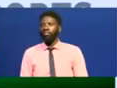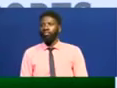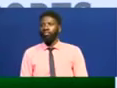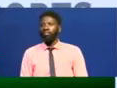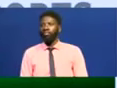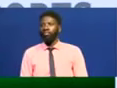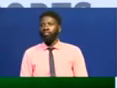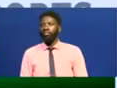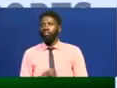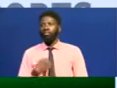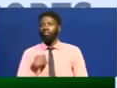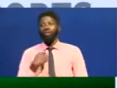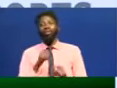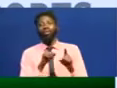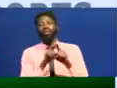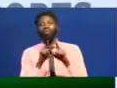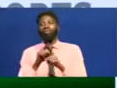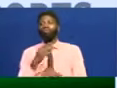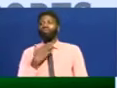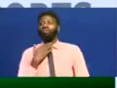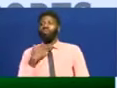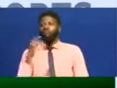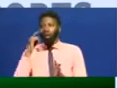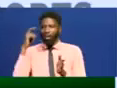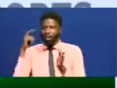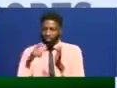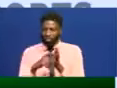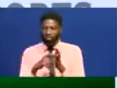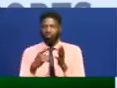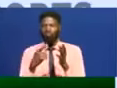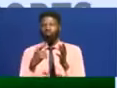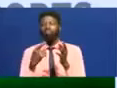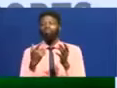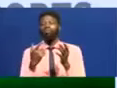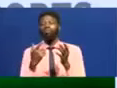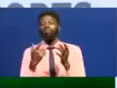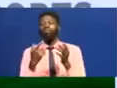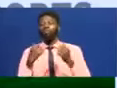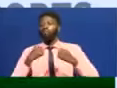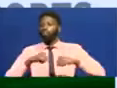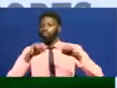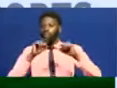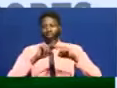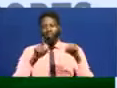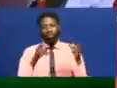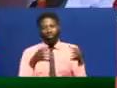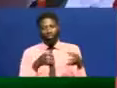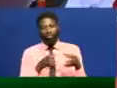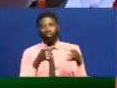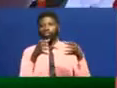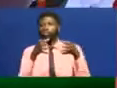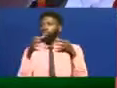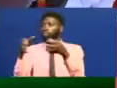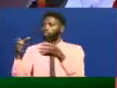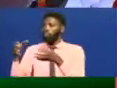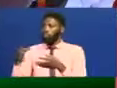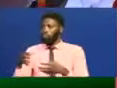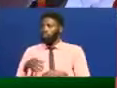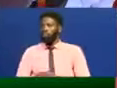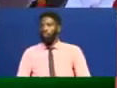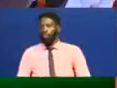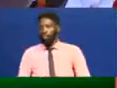I also want to acknowledge the heads of the various sagas, the heads of our various sagas,